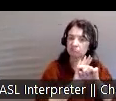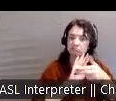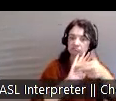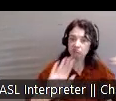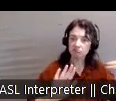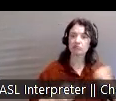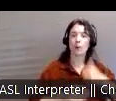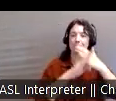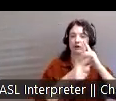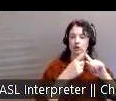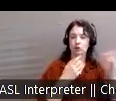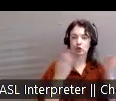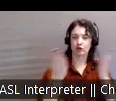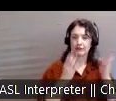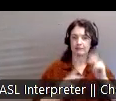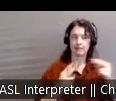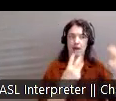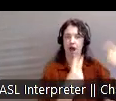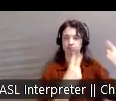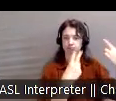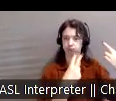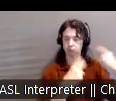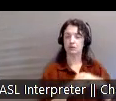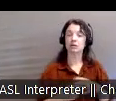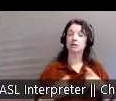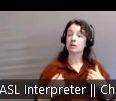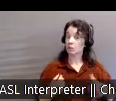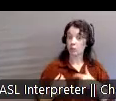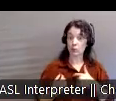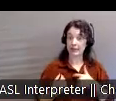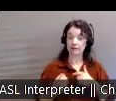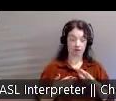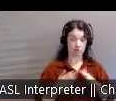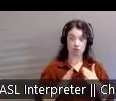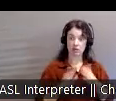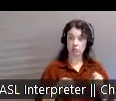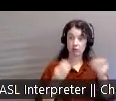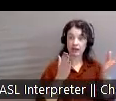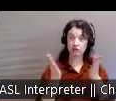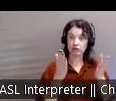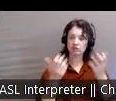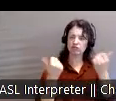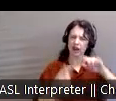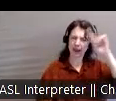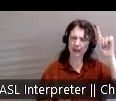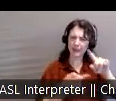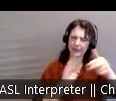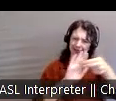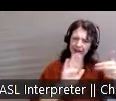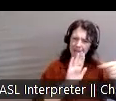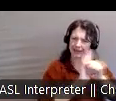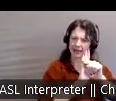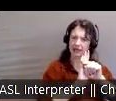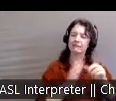service. It is up to us as a community of service providers to reduce the stigma and provide